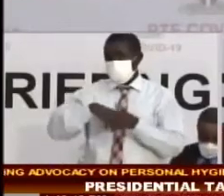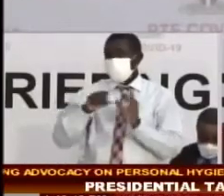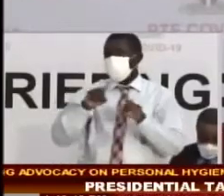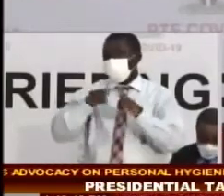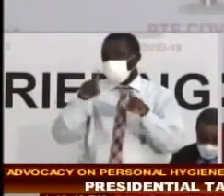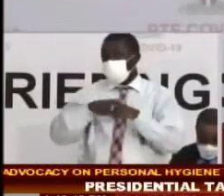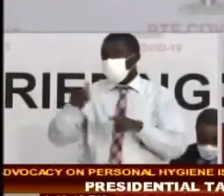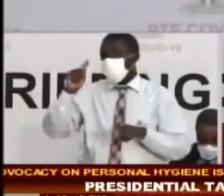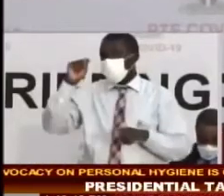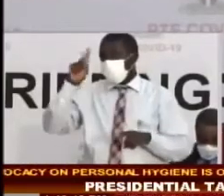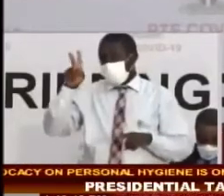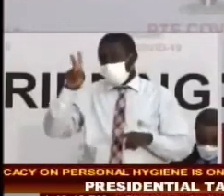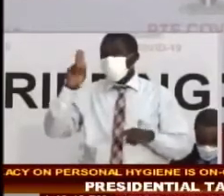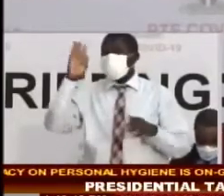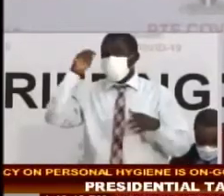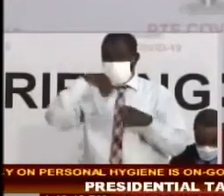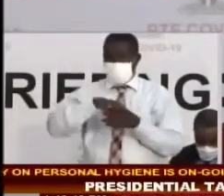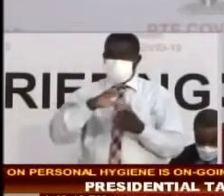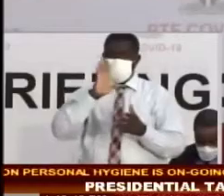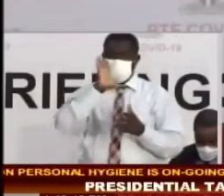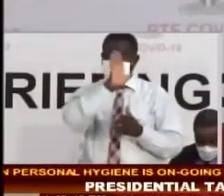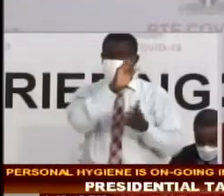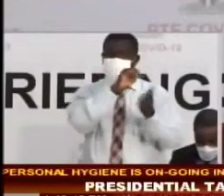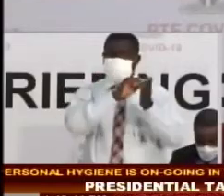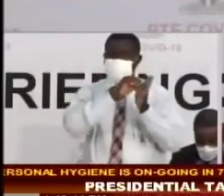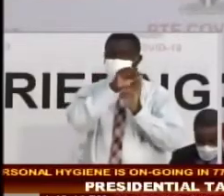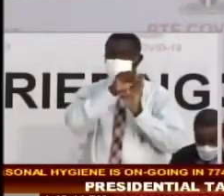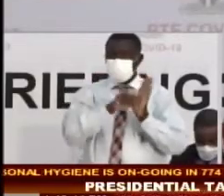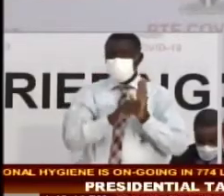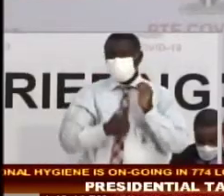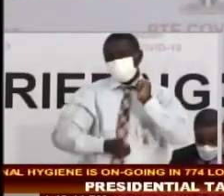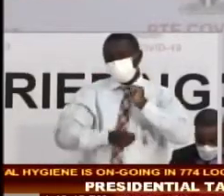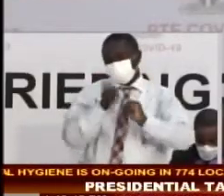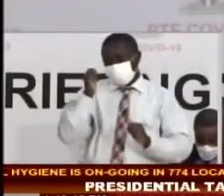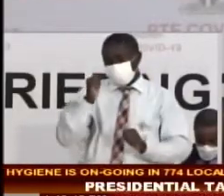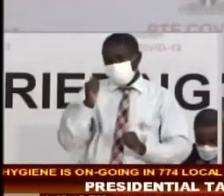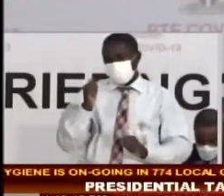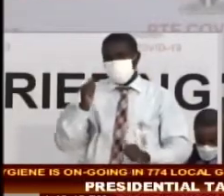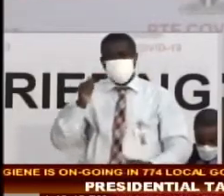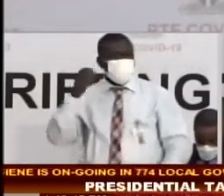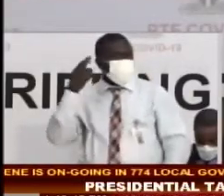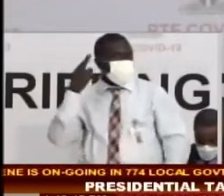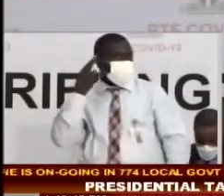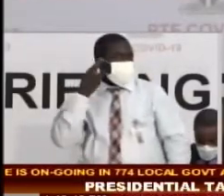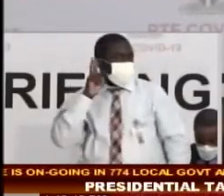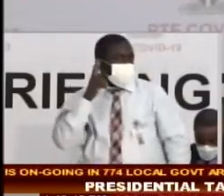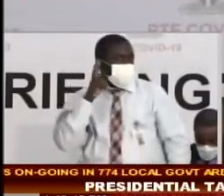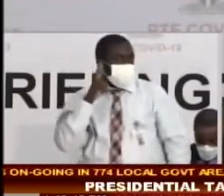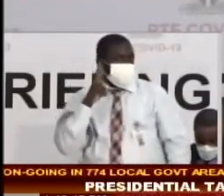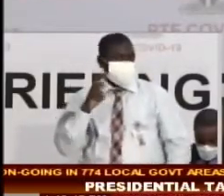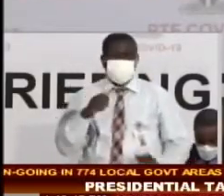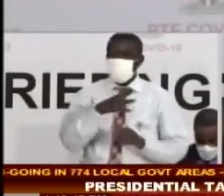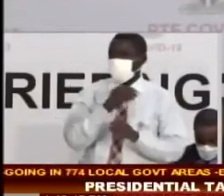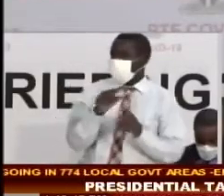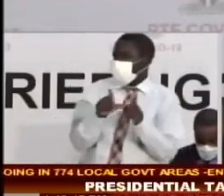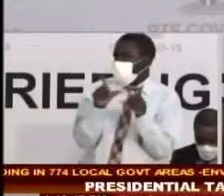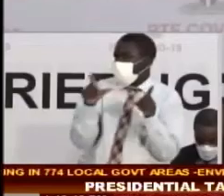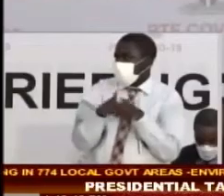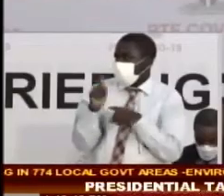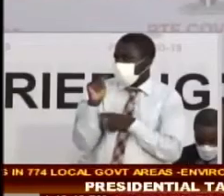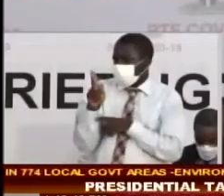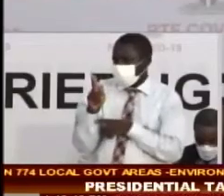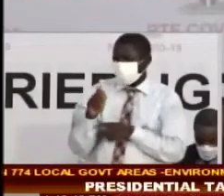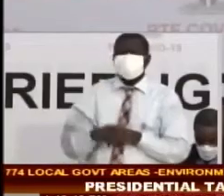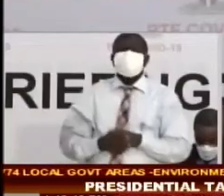that are available in their states, mostly radio and local TV. What they are running is an